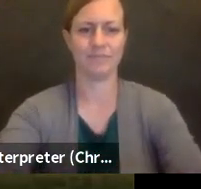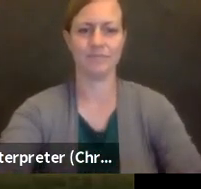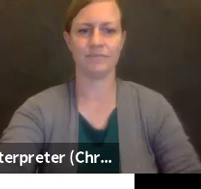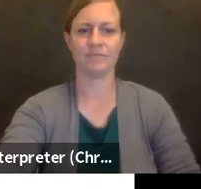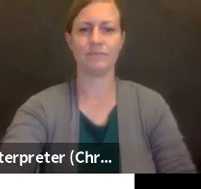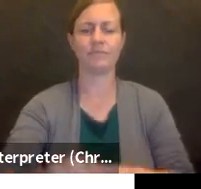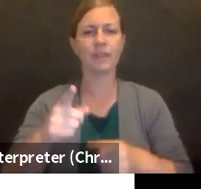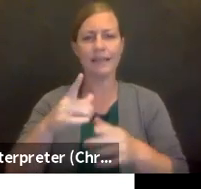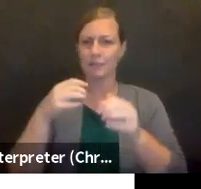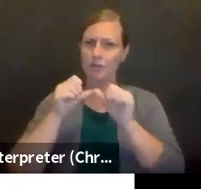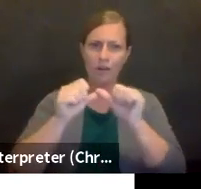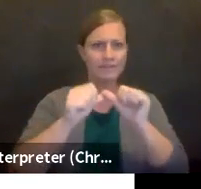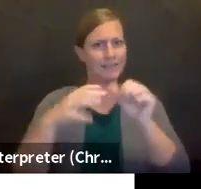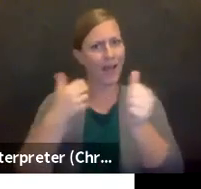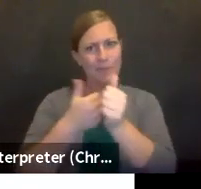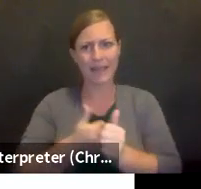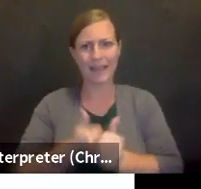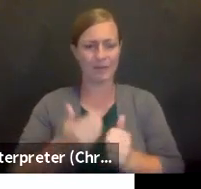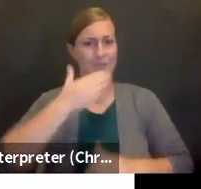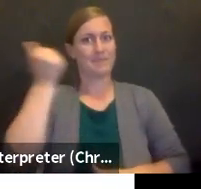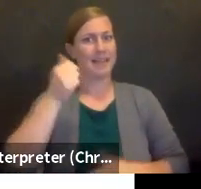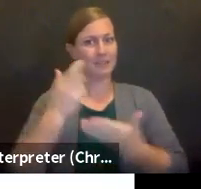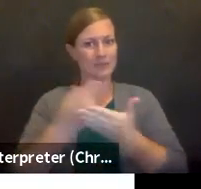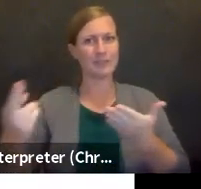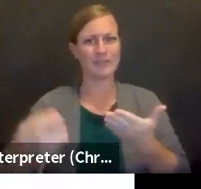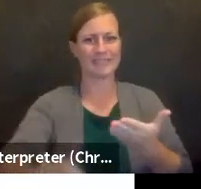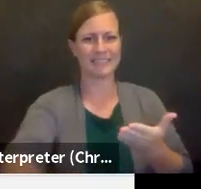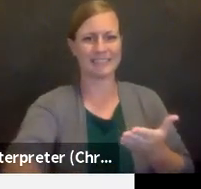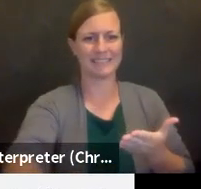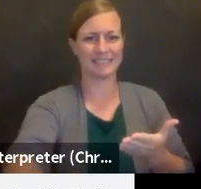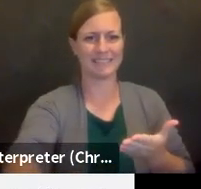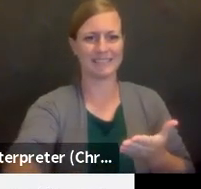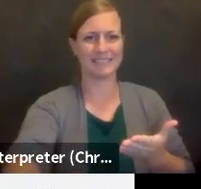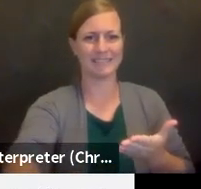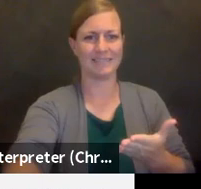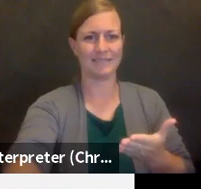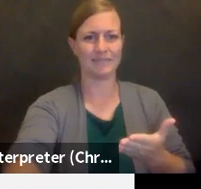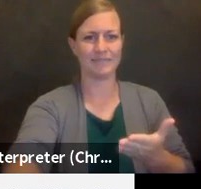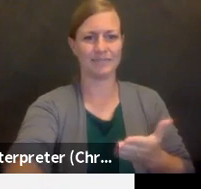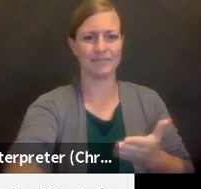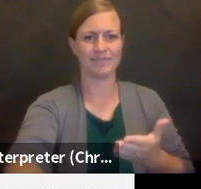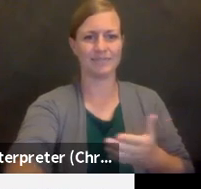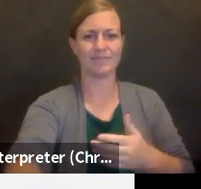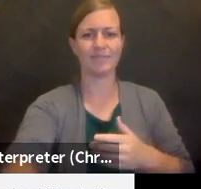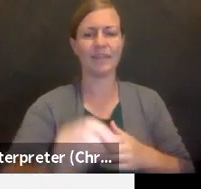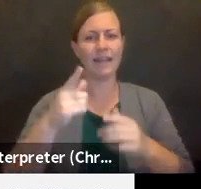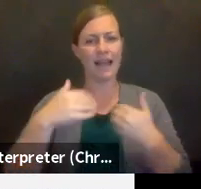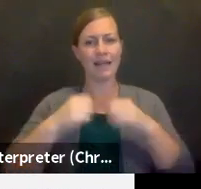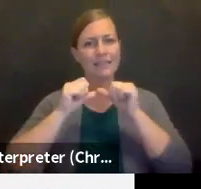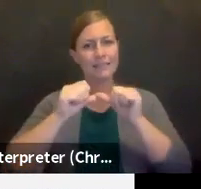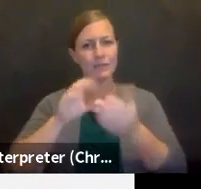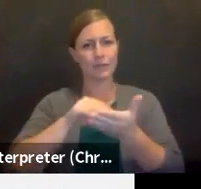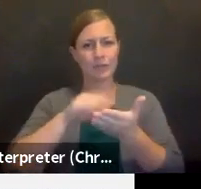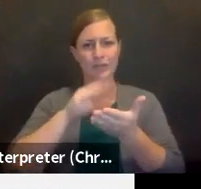resources, and you'll notice they even have a continuous learning section down below where you can organize